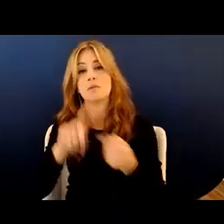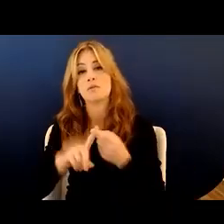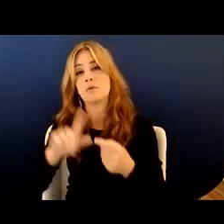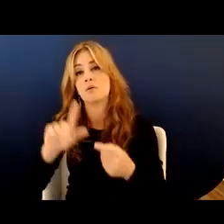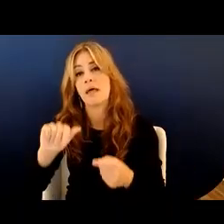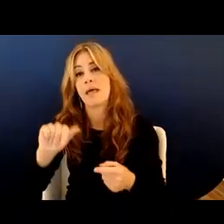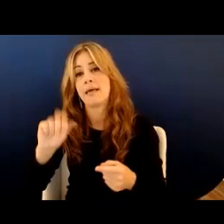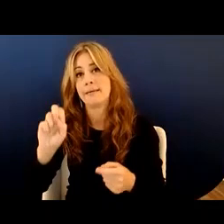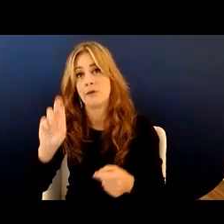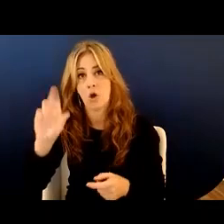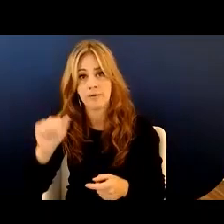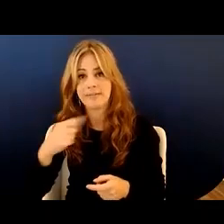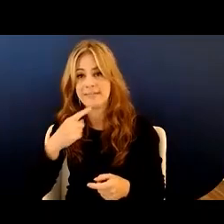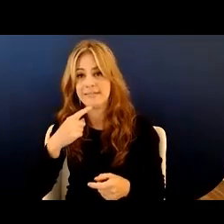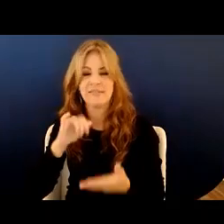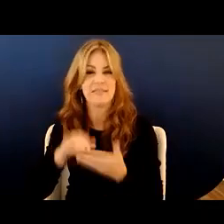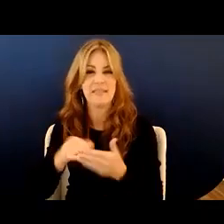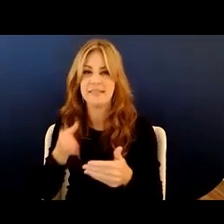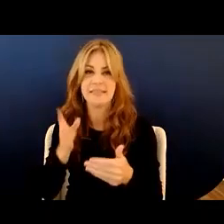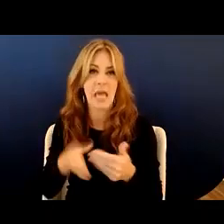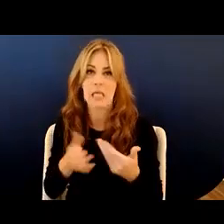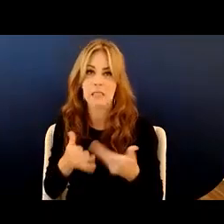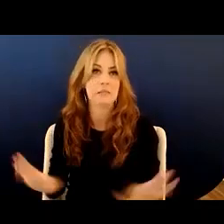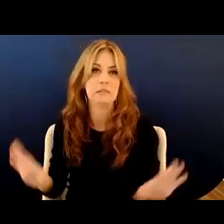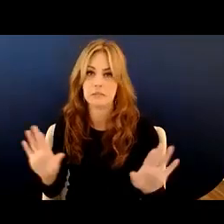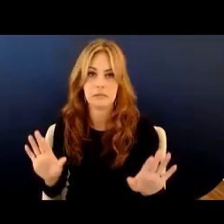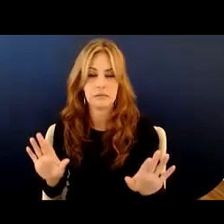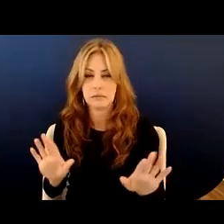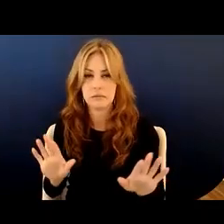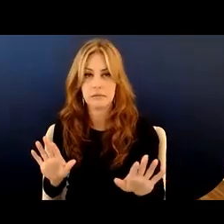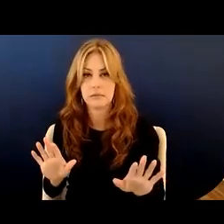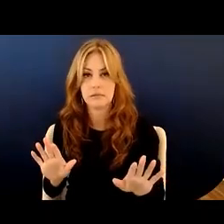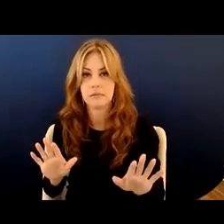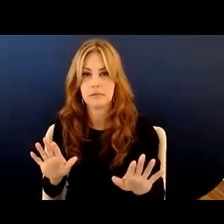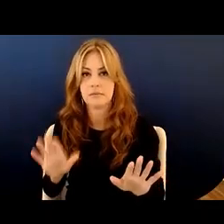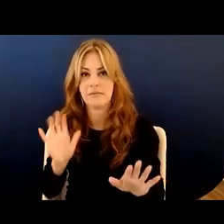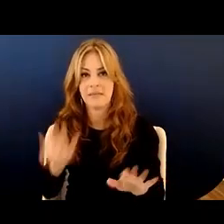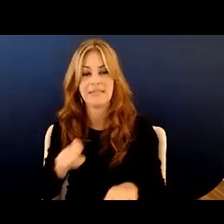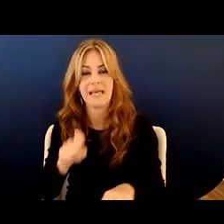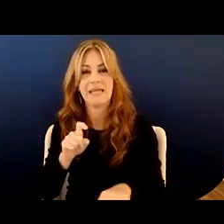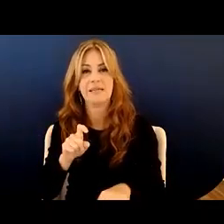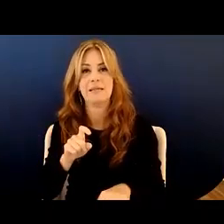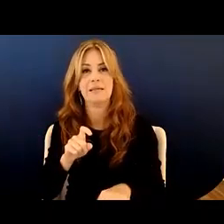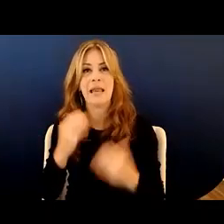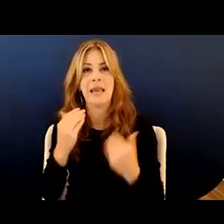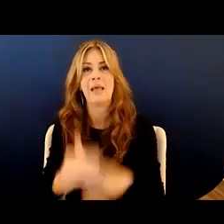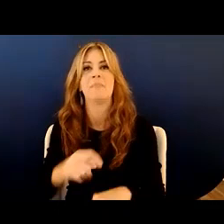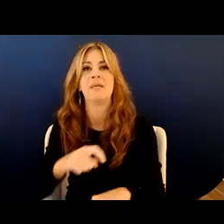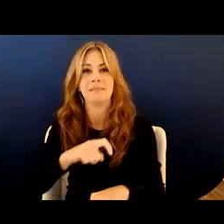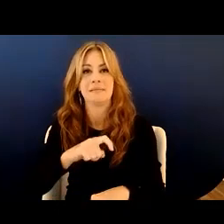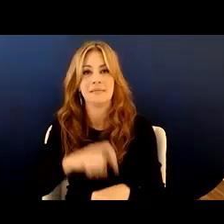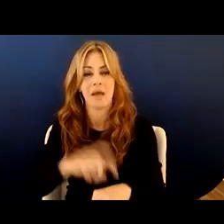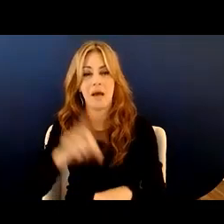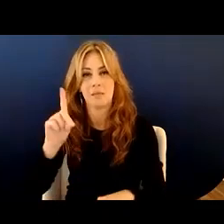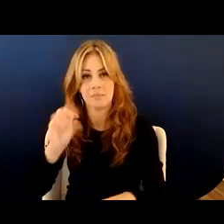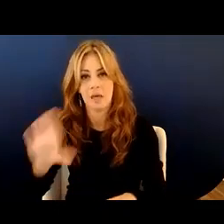says, this is the end, and it is now a time document. This is a slice of time and a